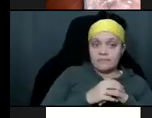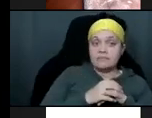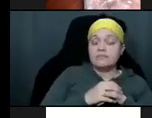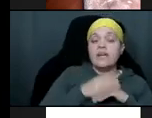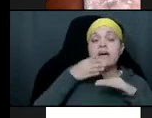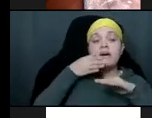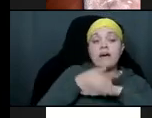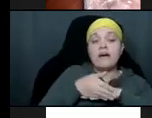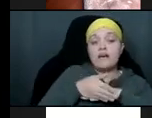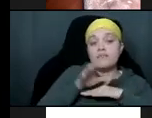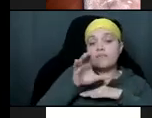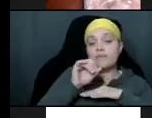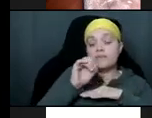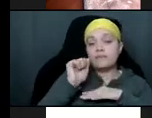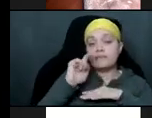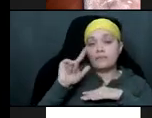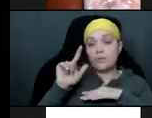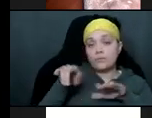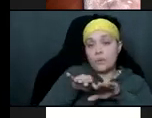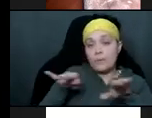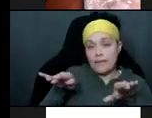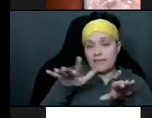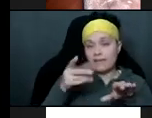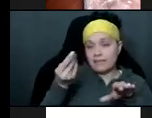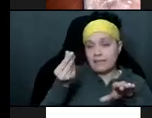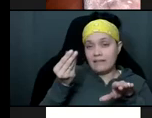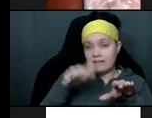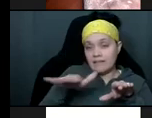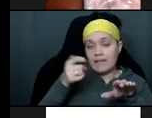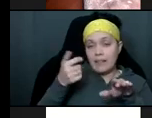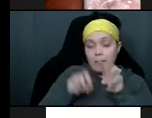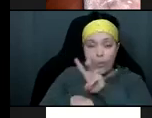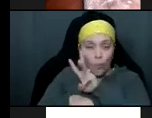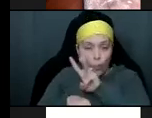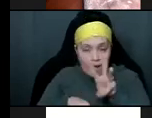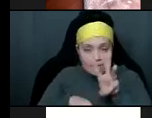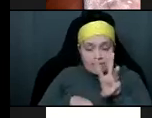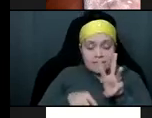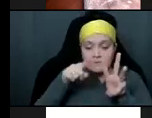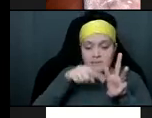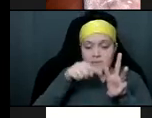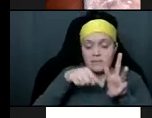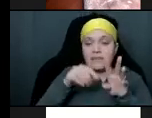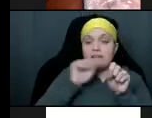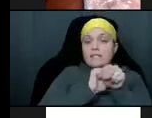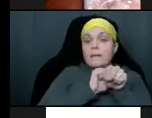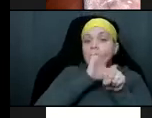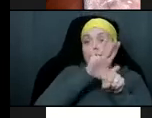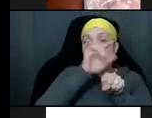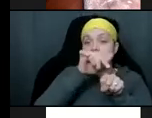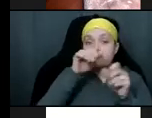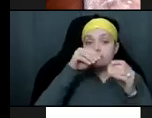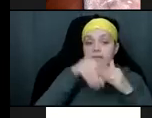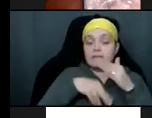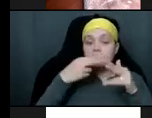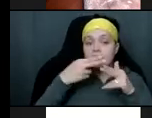After the coastal plains there, a little bit west of the coastal plains, there's a mountain range in Australia. It's